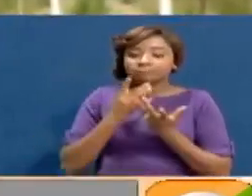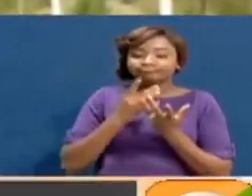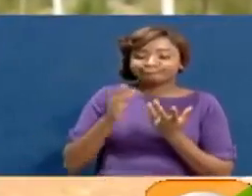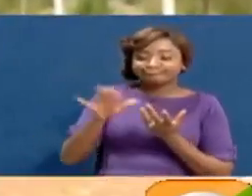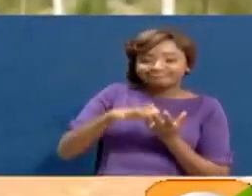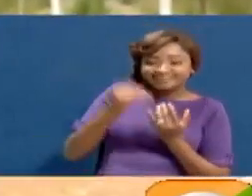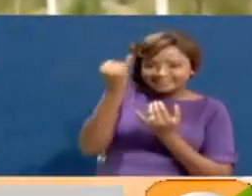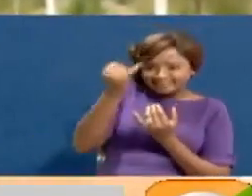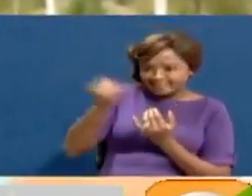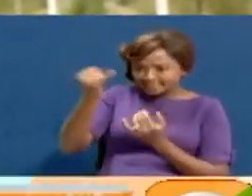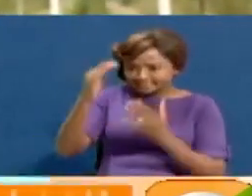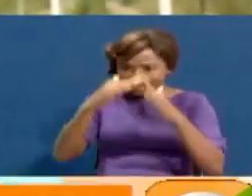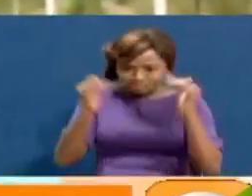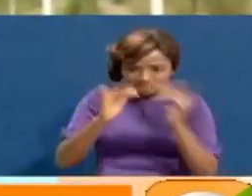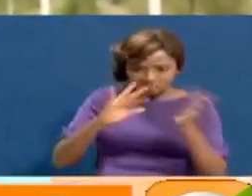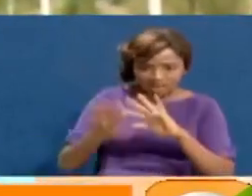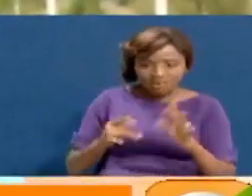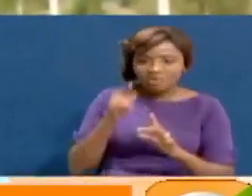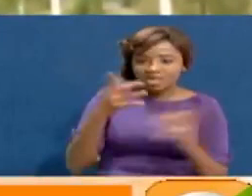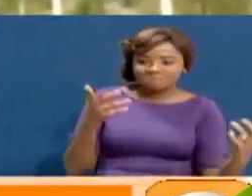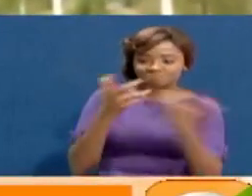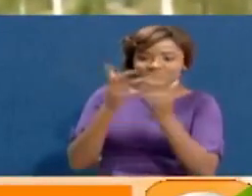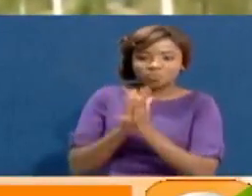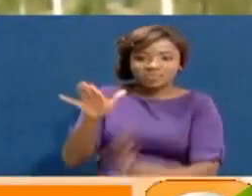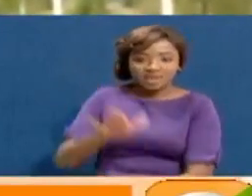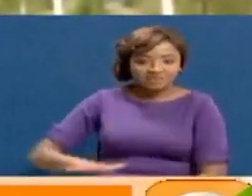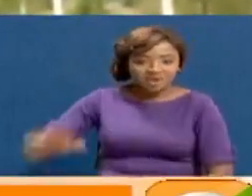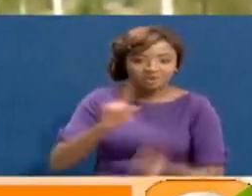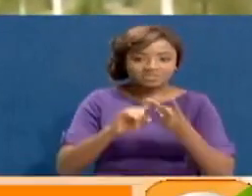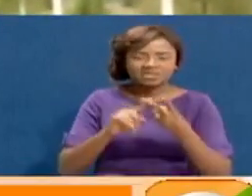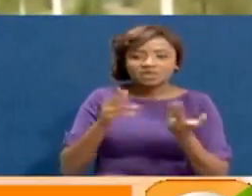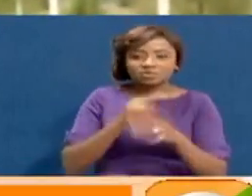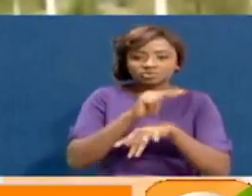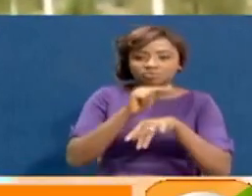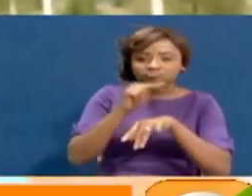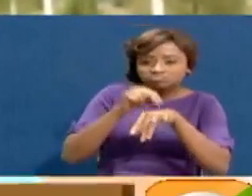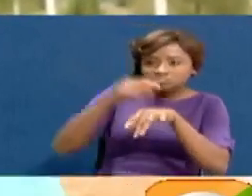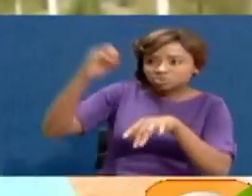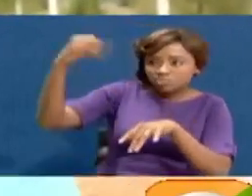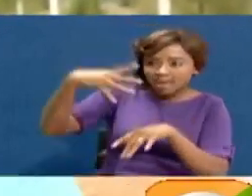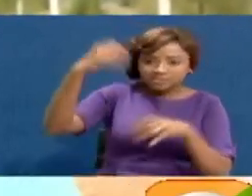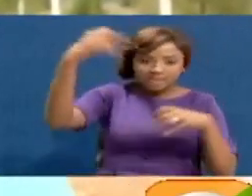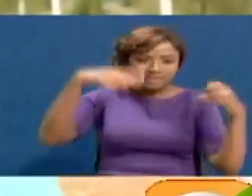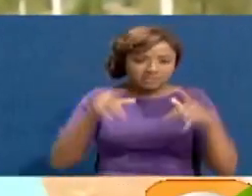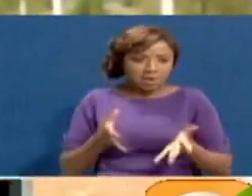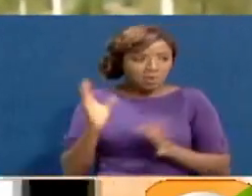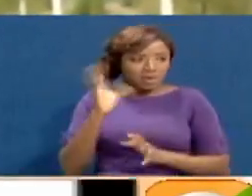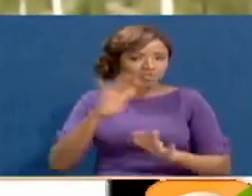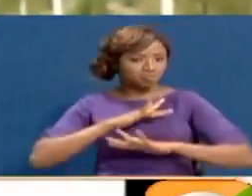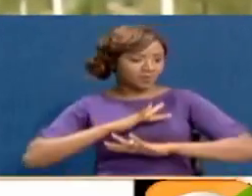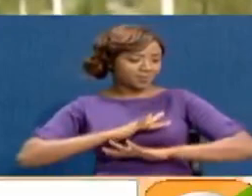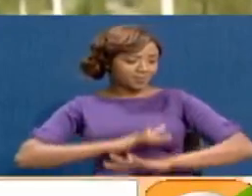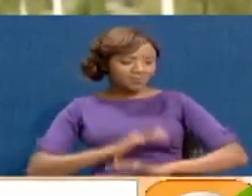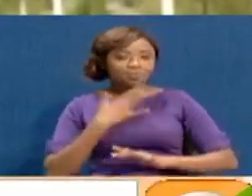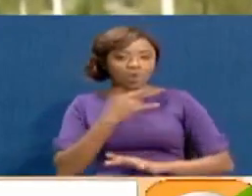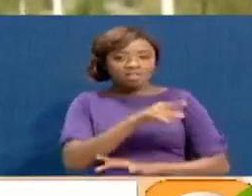compliant in terms of the way we design these particular homes, the size of windows, you know, the natural lighting, and we are happy to say that customers are now accommodated